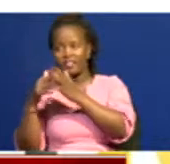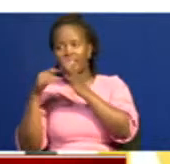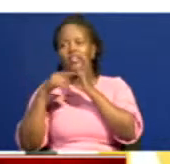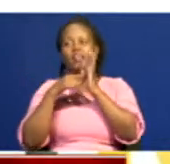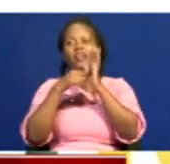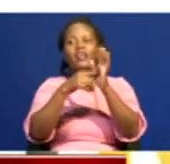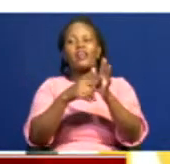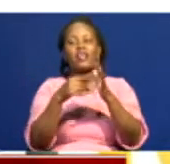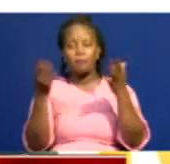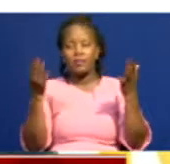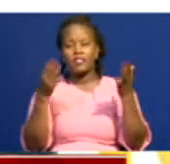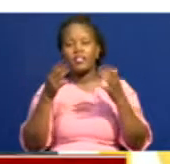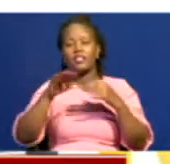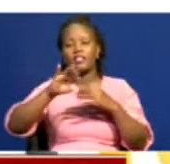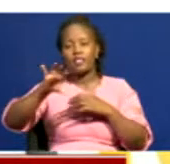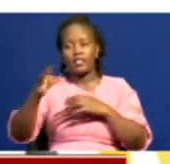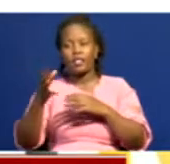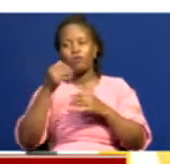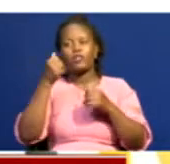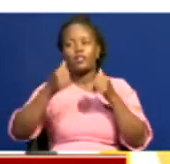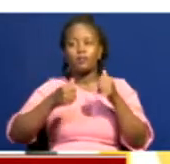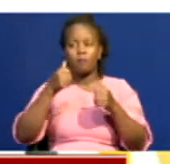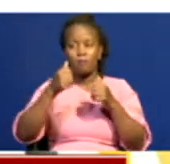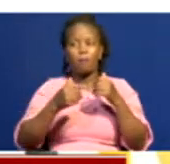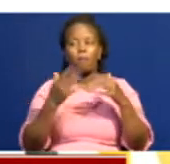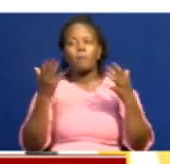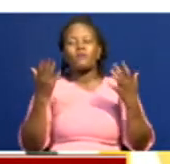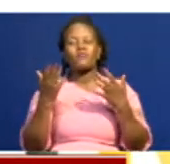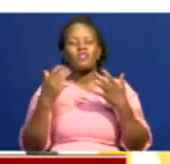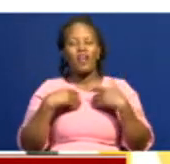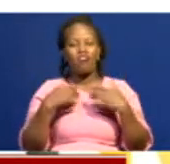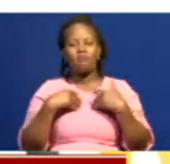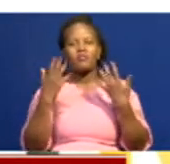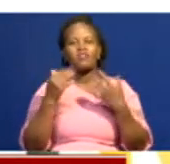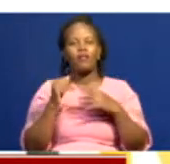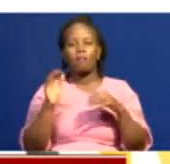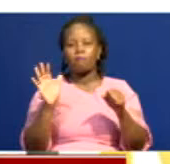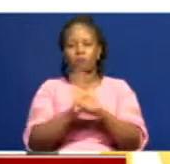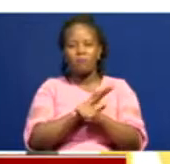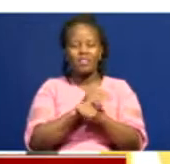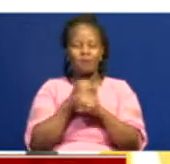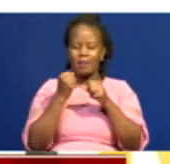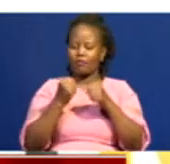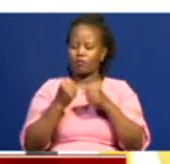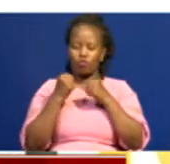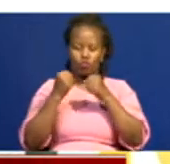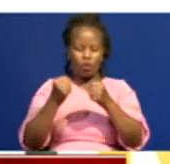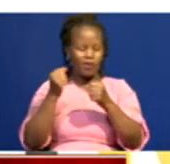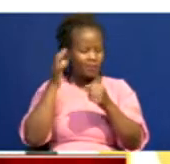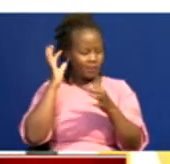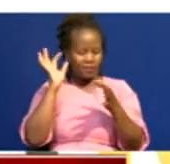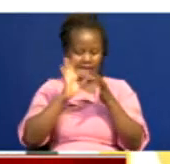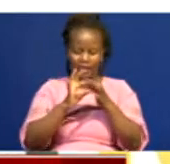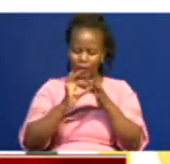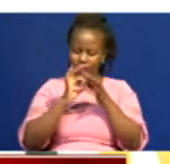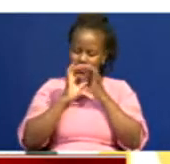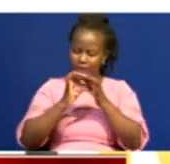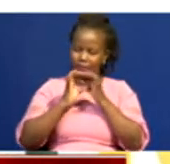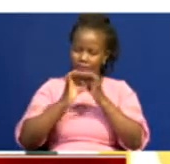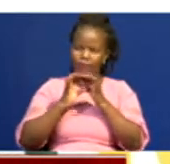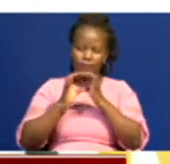in the counties which are dominated by strong cultural beliefs and religious